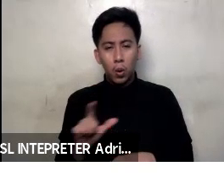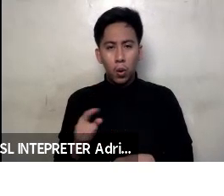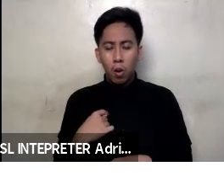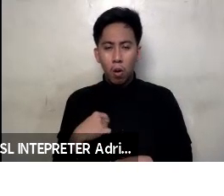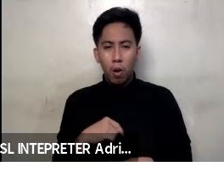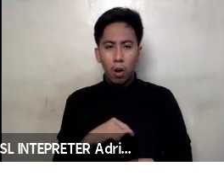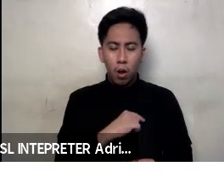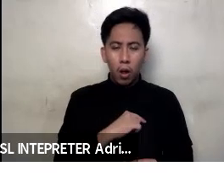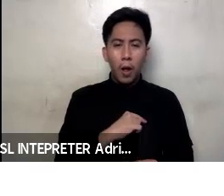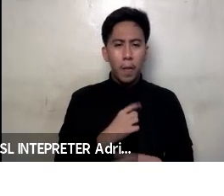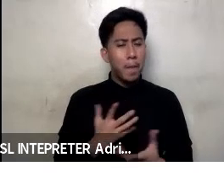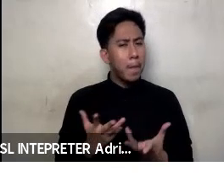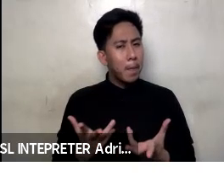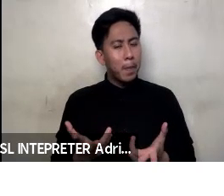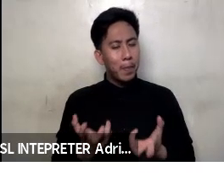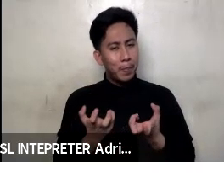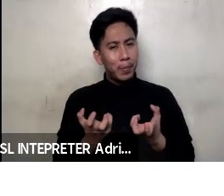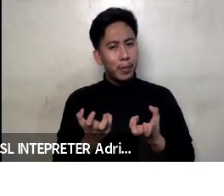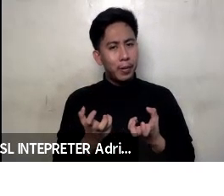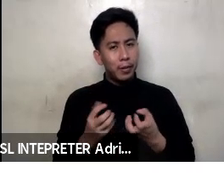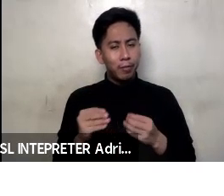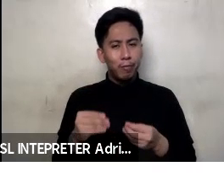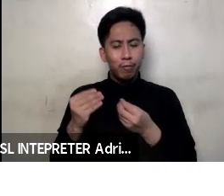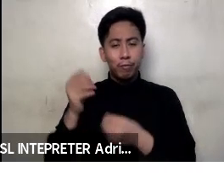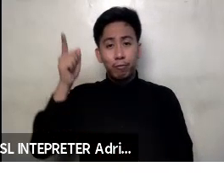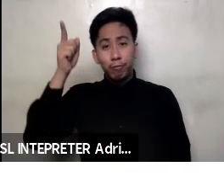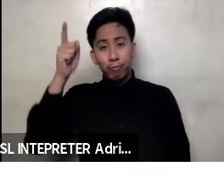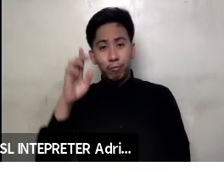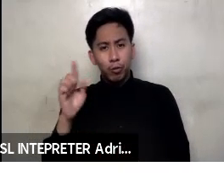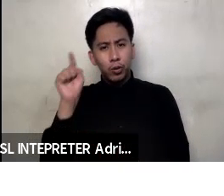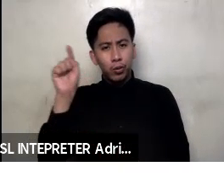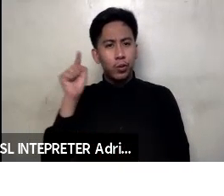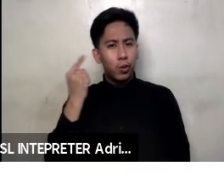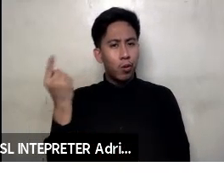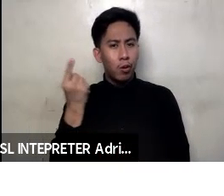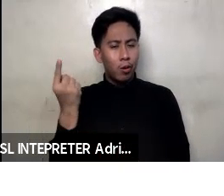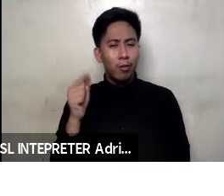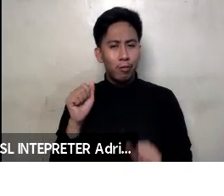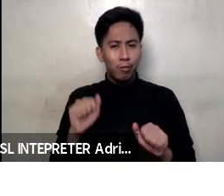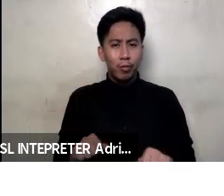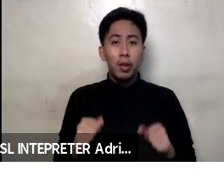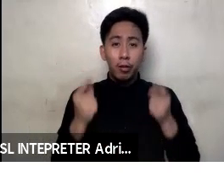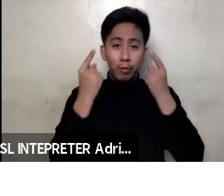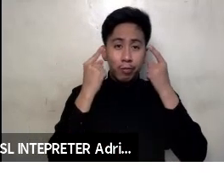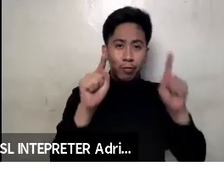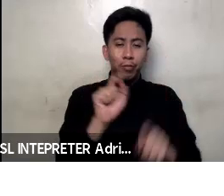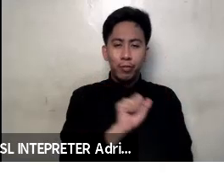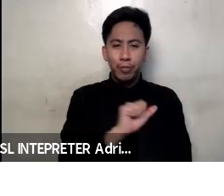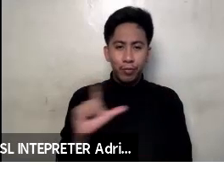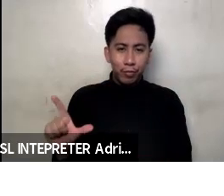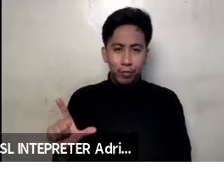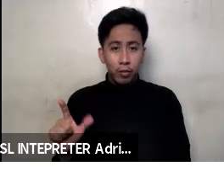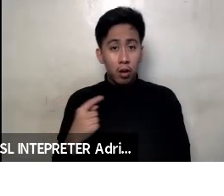endeavors, we dedicate to God, for He is the only one who makes all things possible. We're